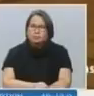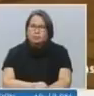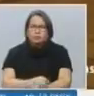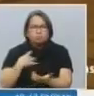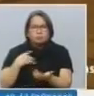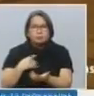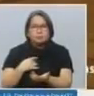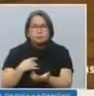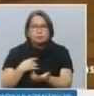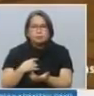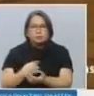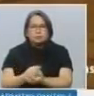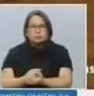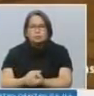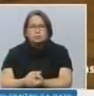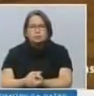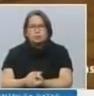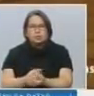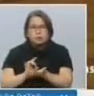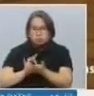I hate to